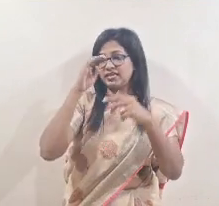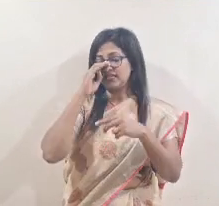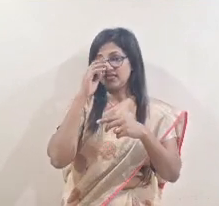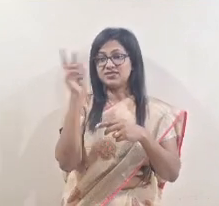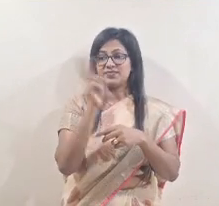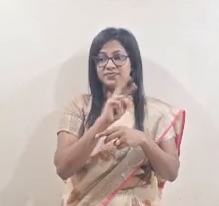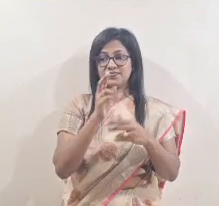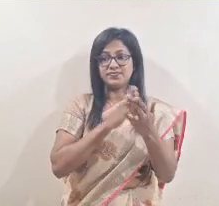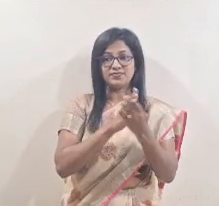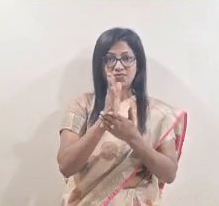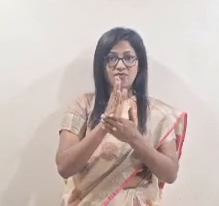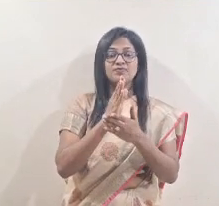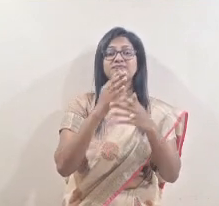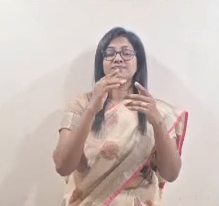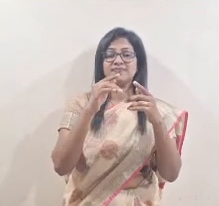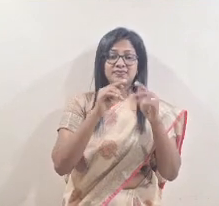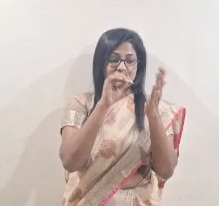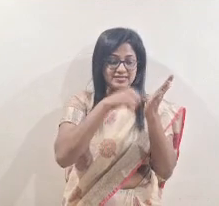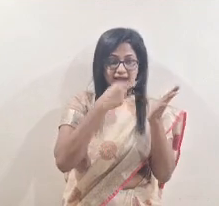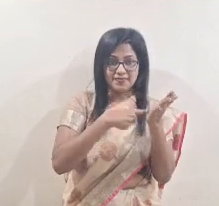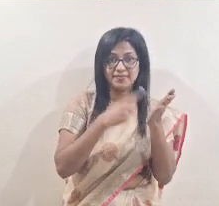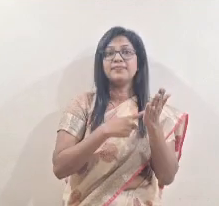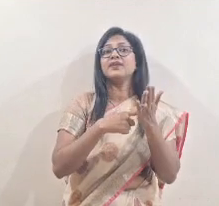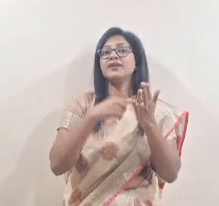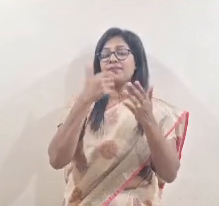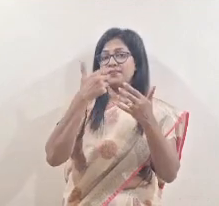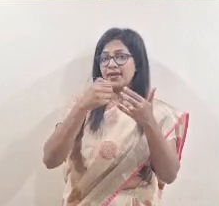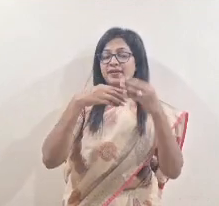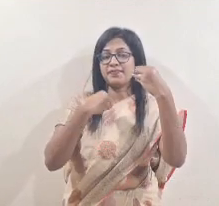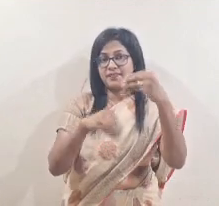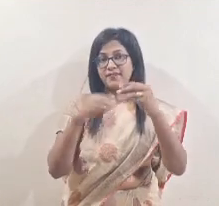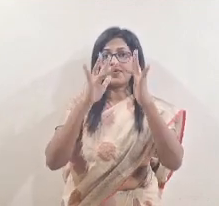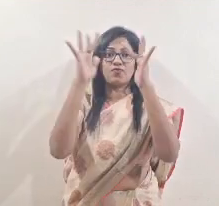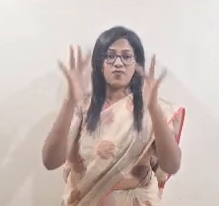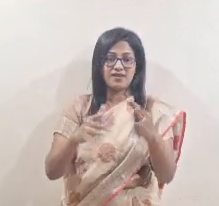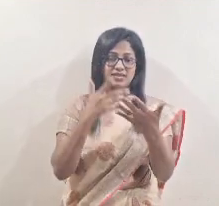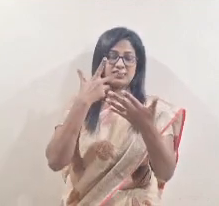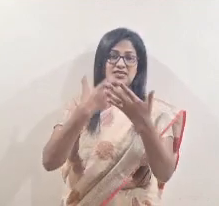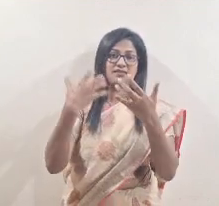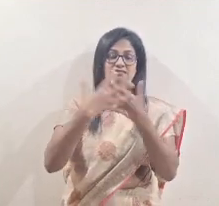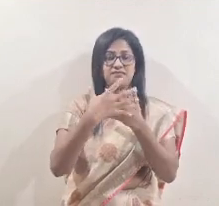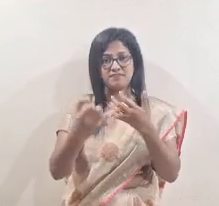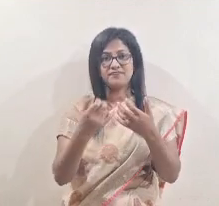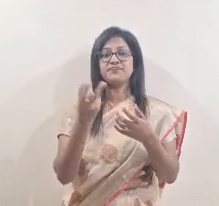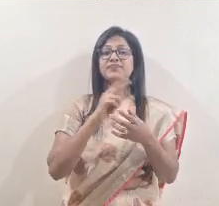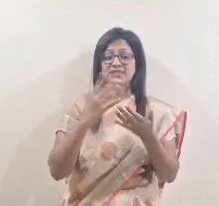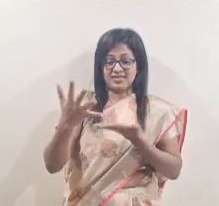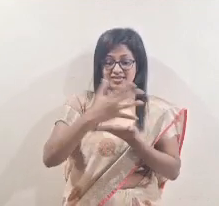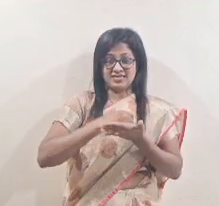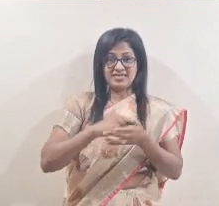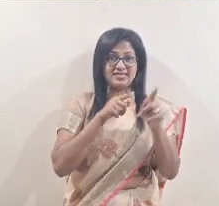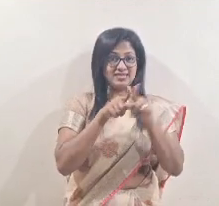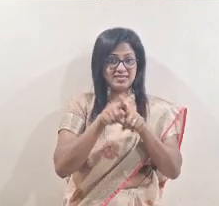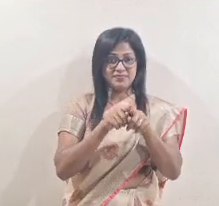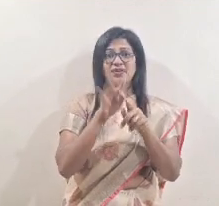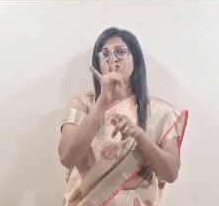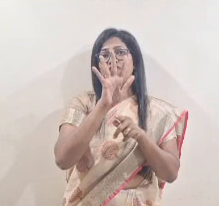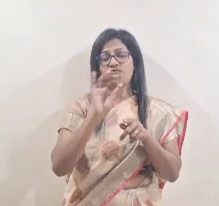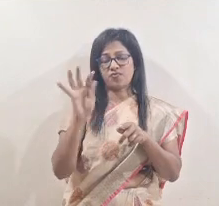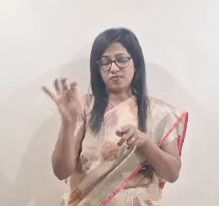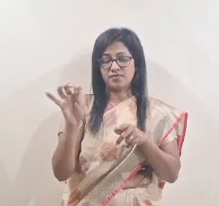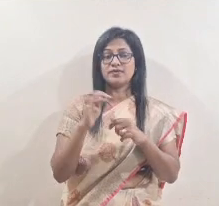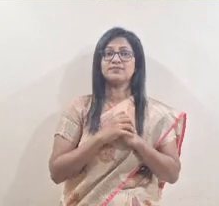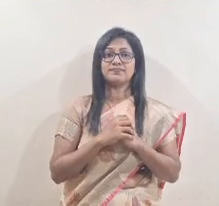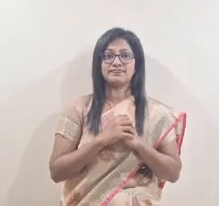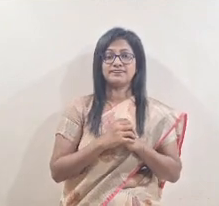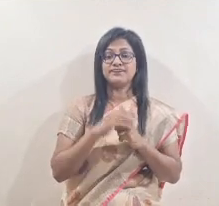collection was tablet-based, pen, paper, and online survey using the scanner. And so the collected sample was 400.